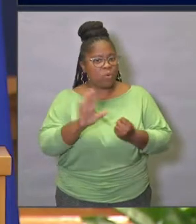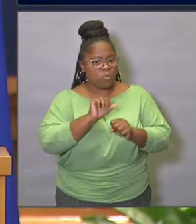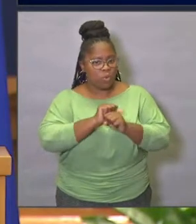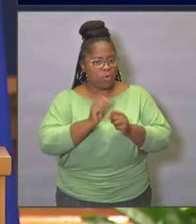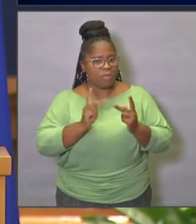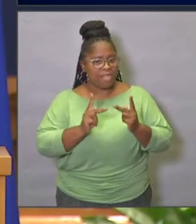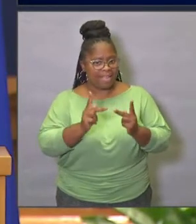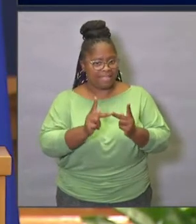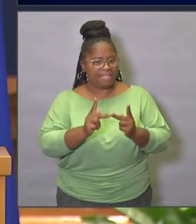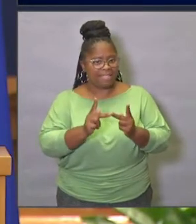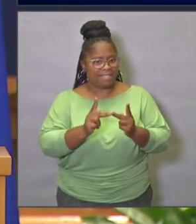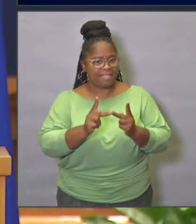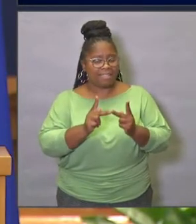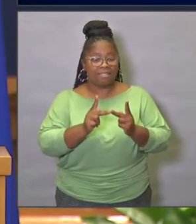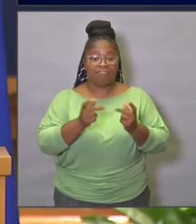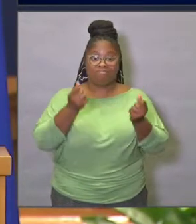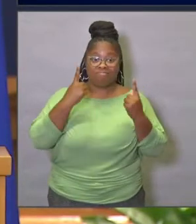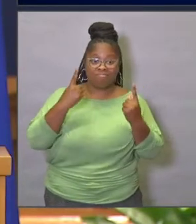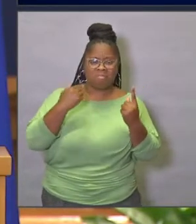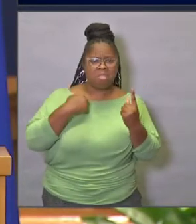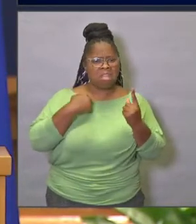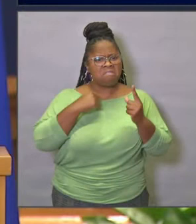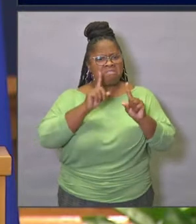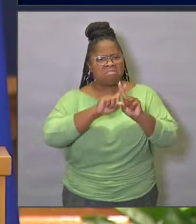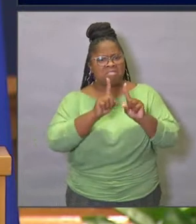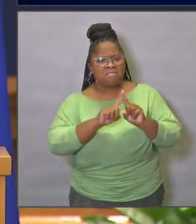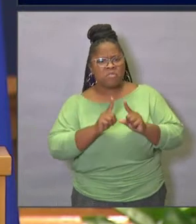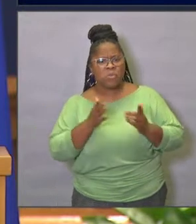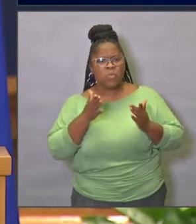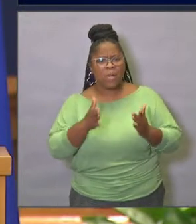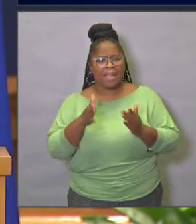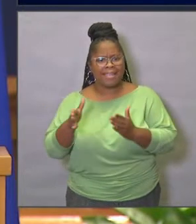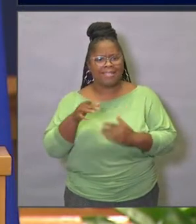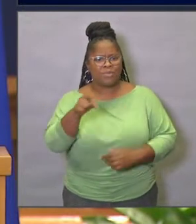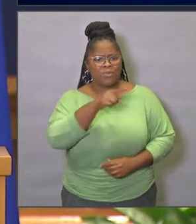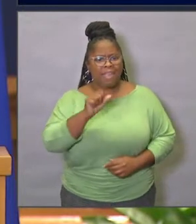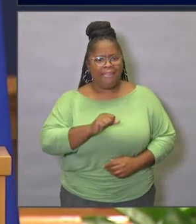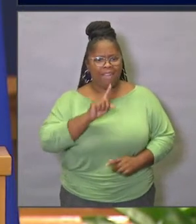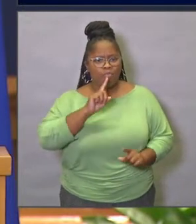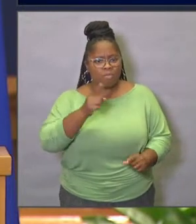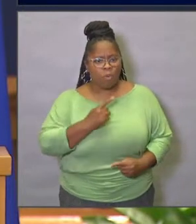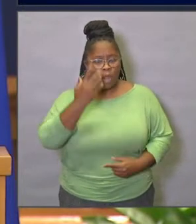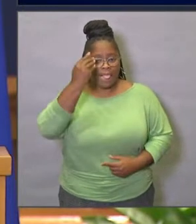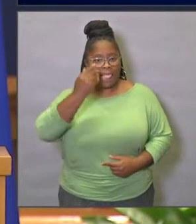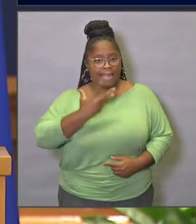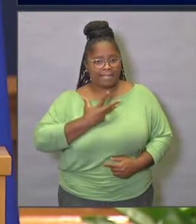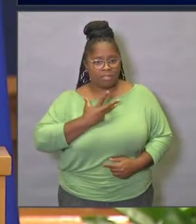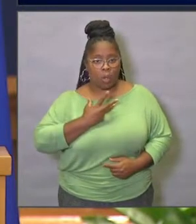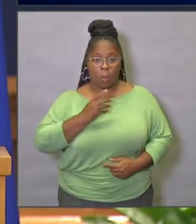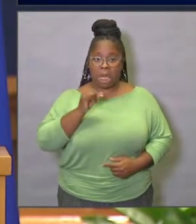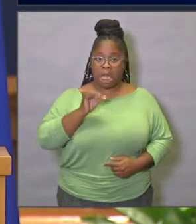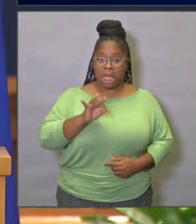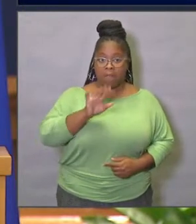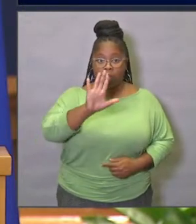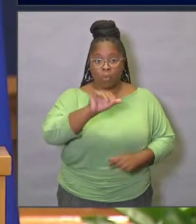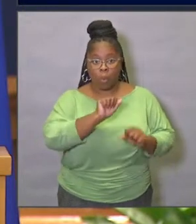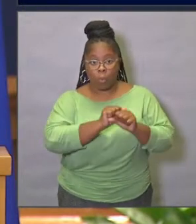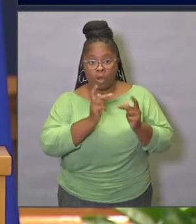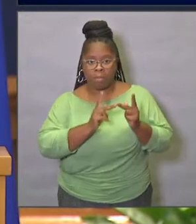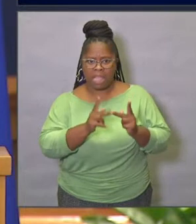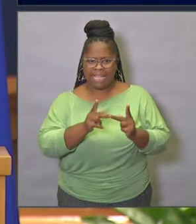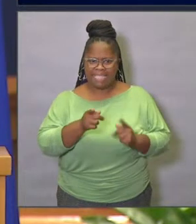We have, for starters, a lot of different ways that people can report to us if they have concerns about a work